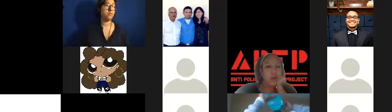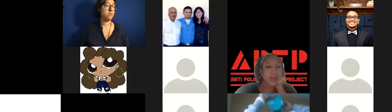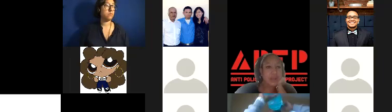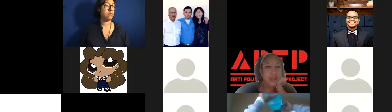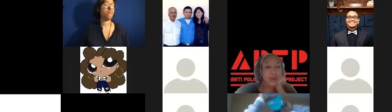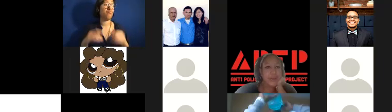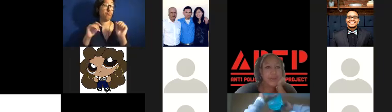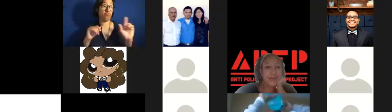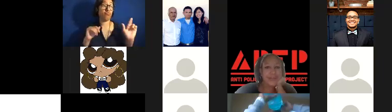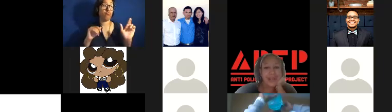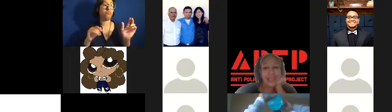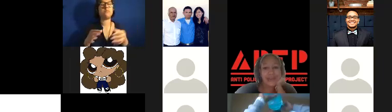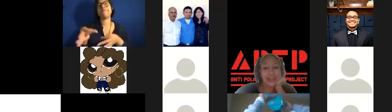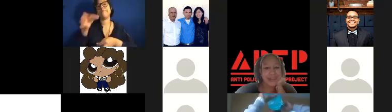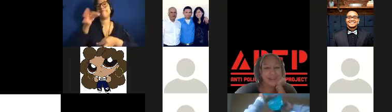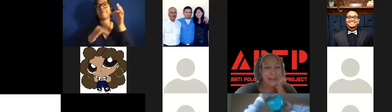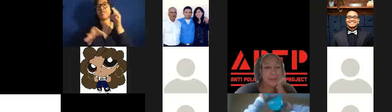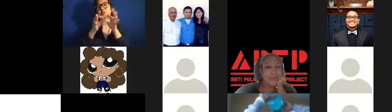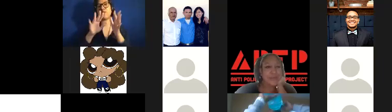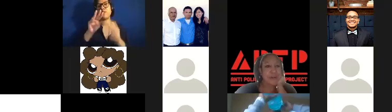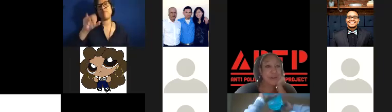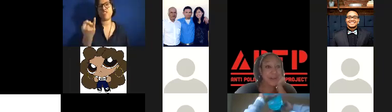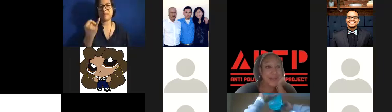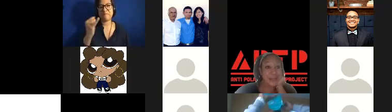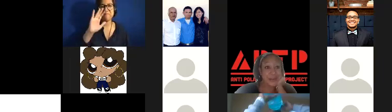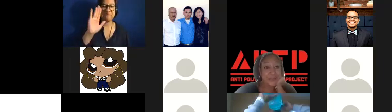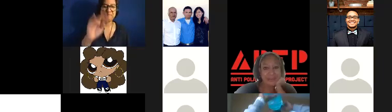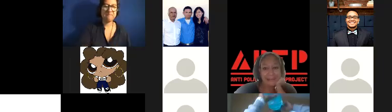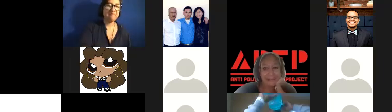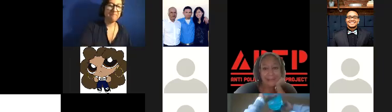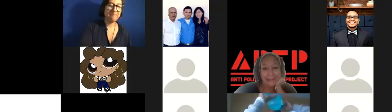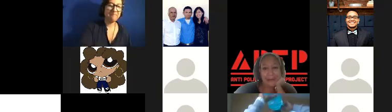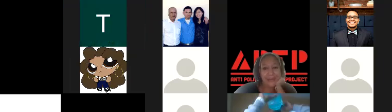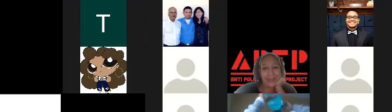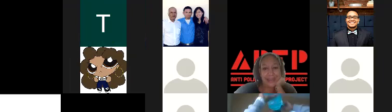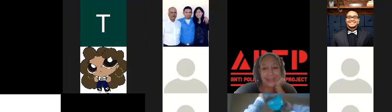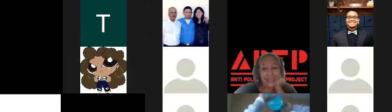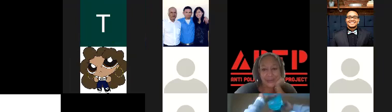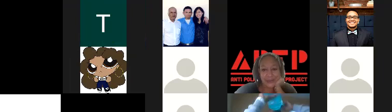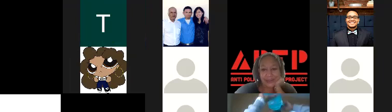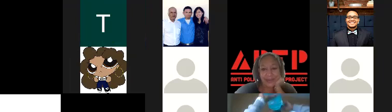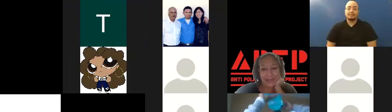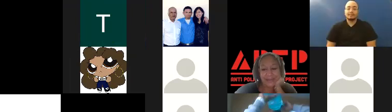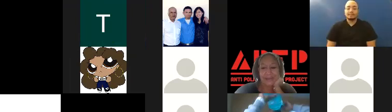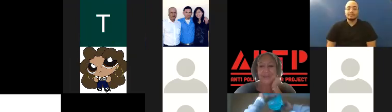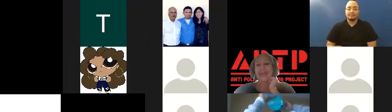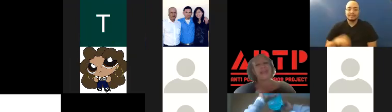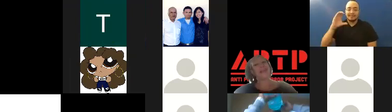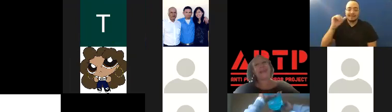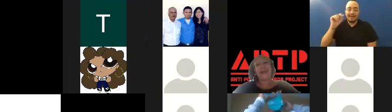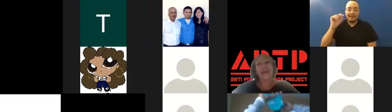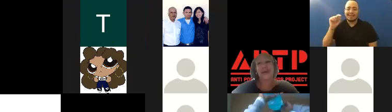Hello. Thank you, Devon. Sorry about that, y'all. Ellie, thank you for stepping in to save the